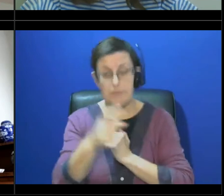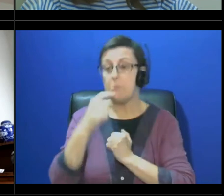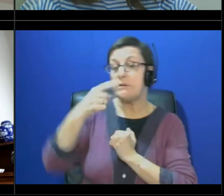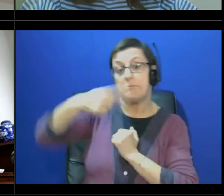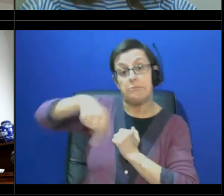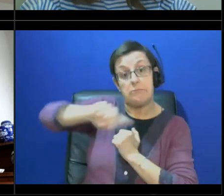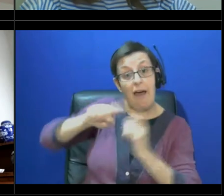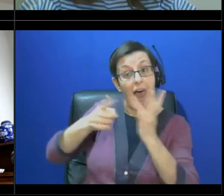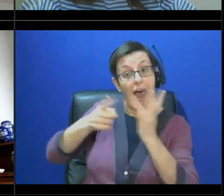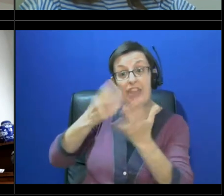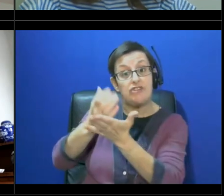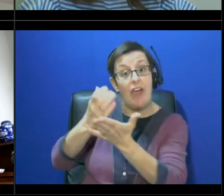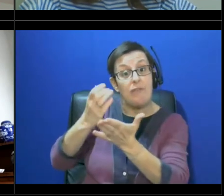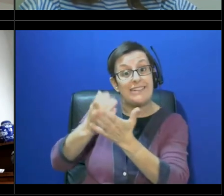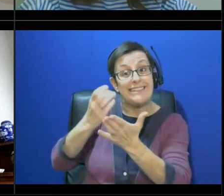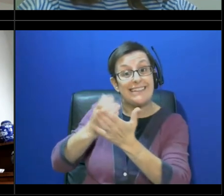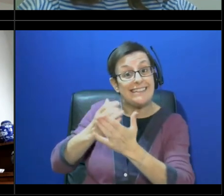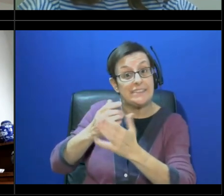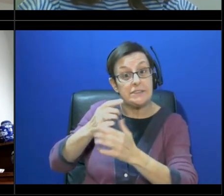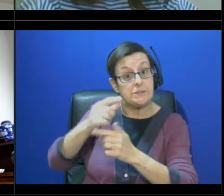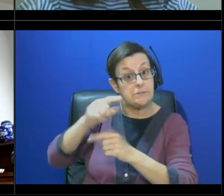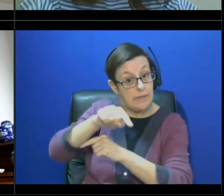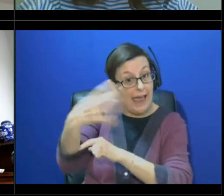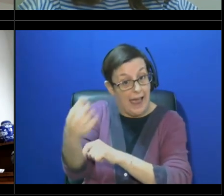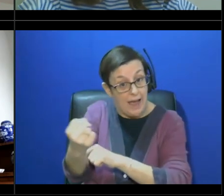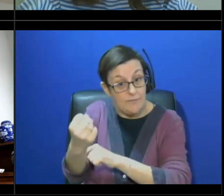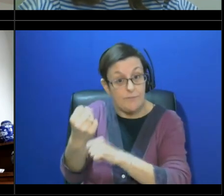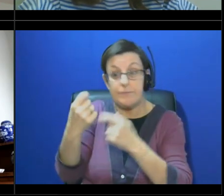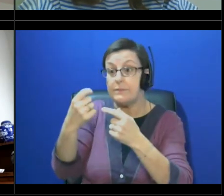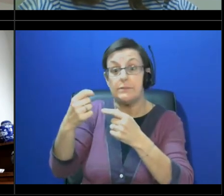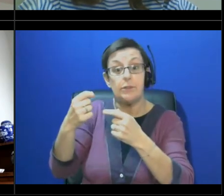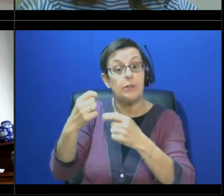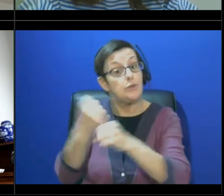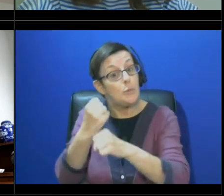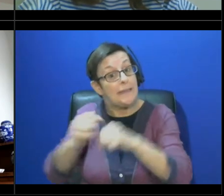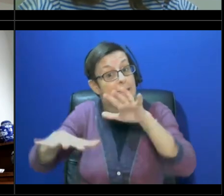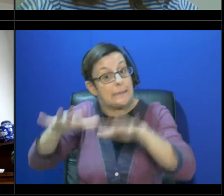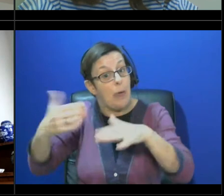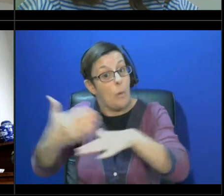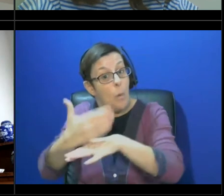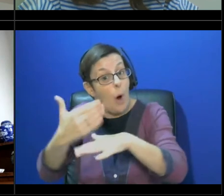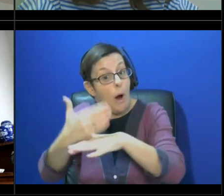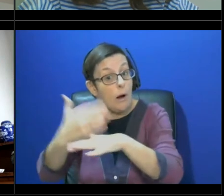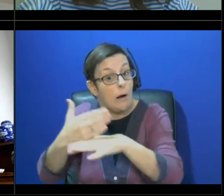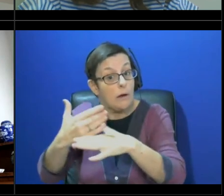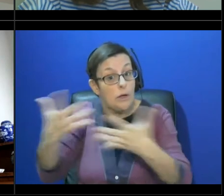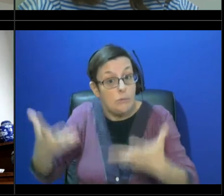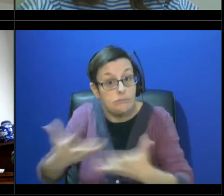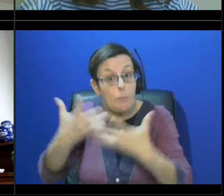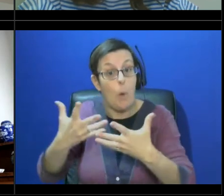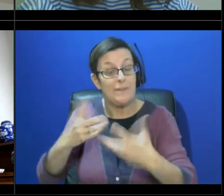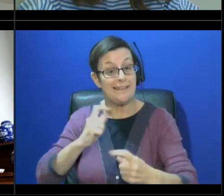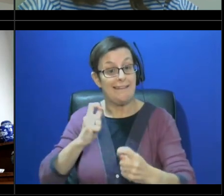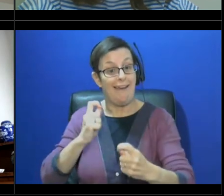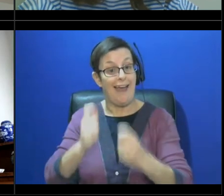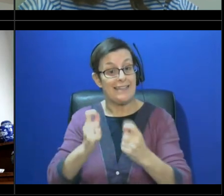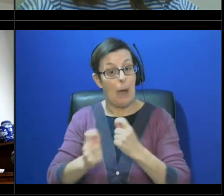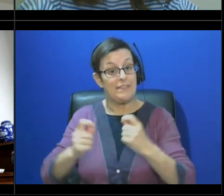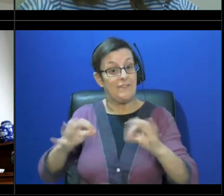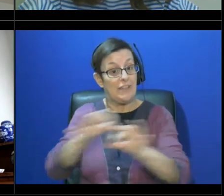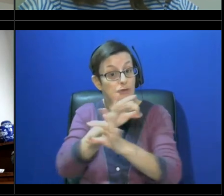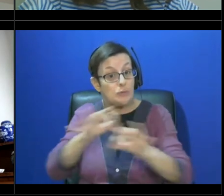we should just talk about or touch base on, who are also promoting adaptive instruments? Are there